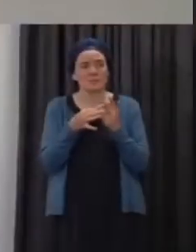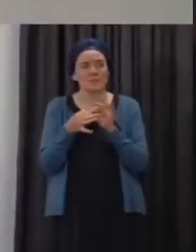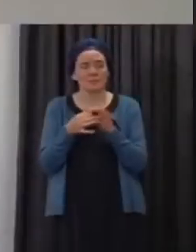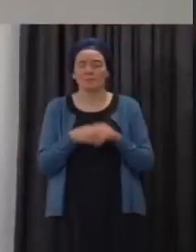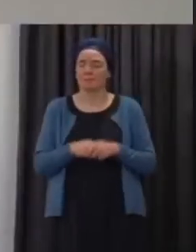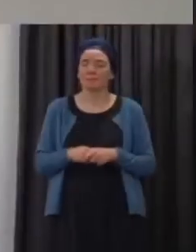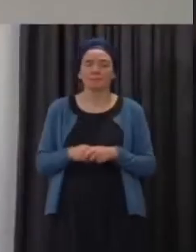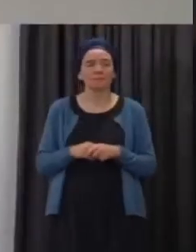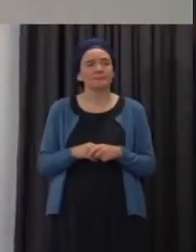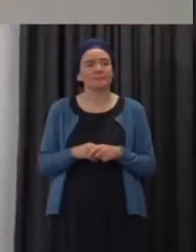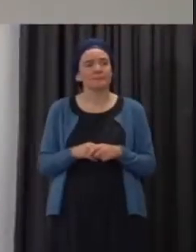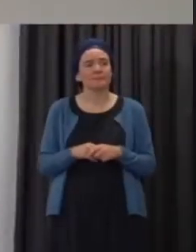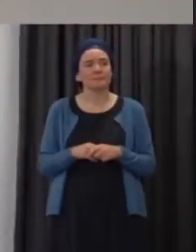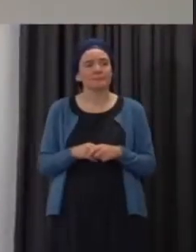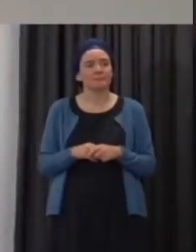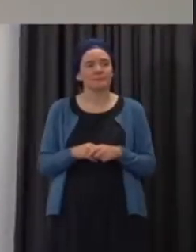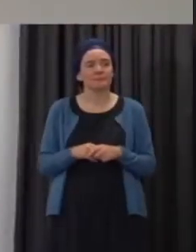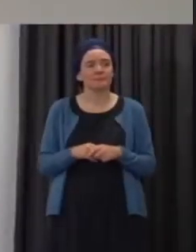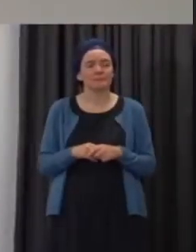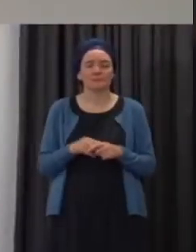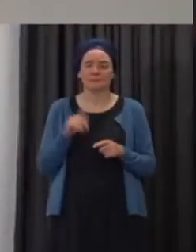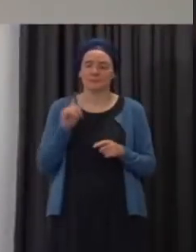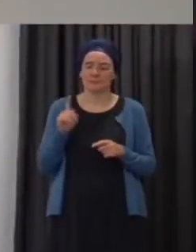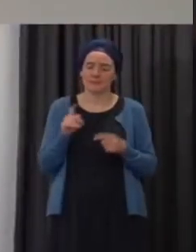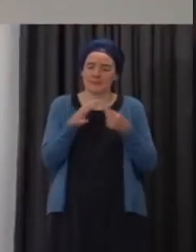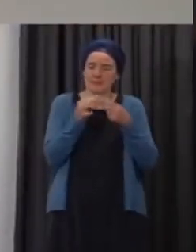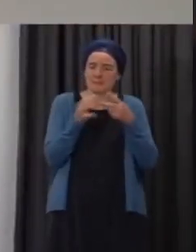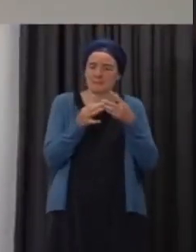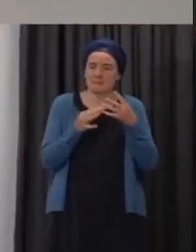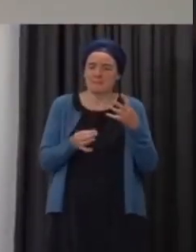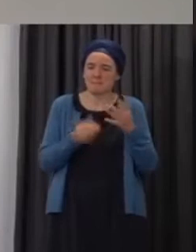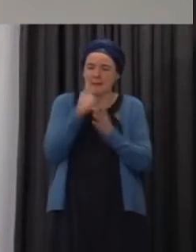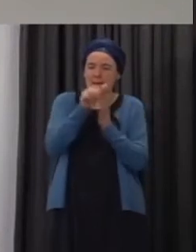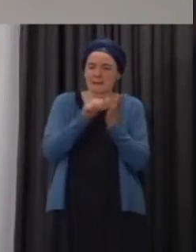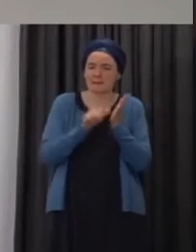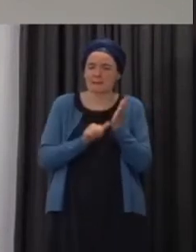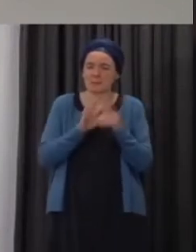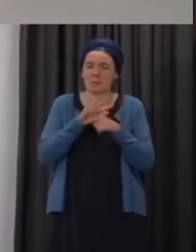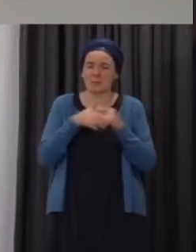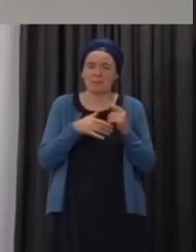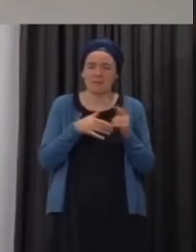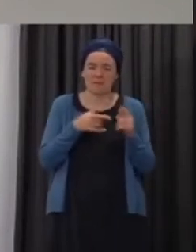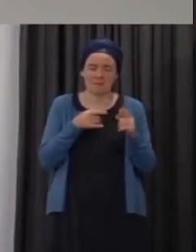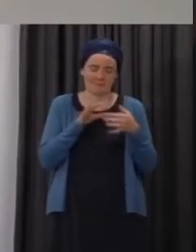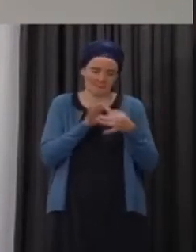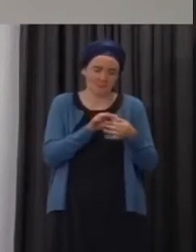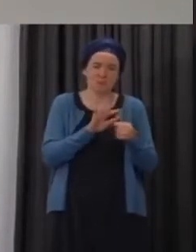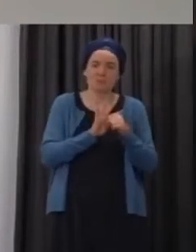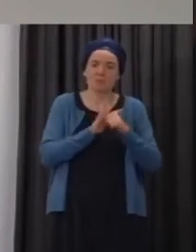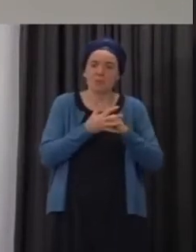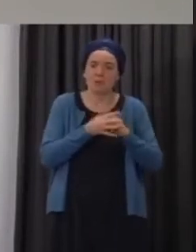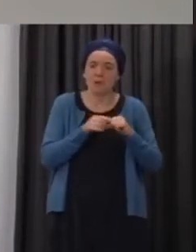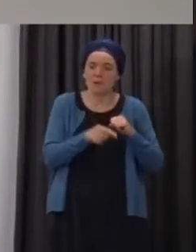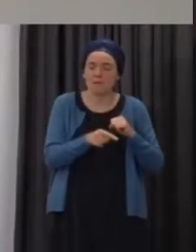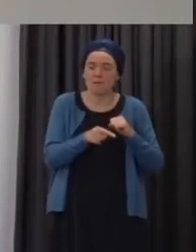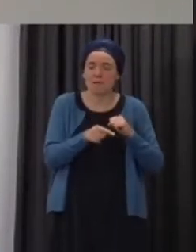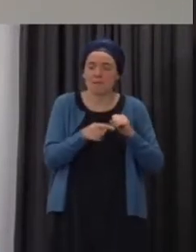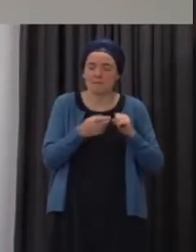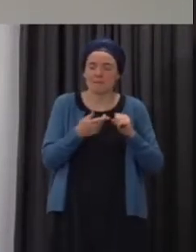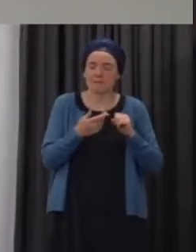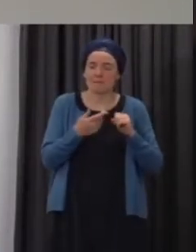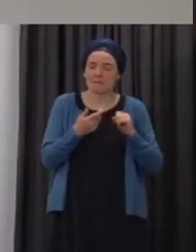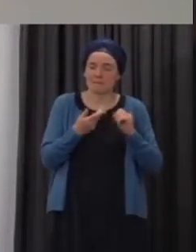Minister. So the loss of taste and smell has been added to the official list of coronavirus symptoms. But there are other symptoms